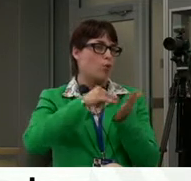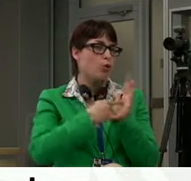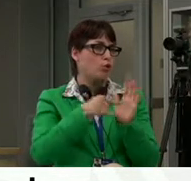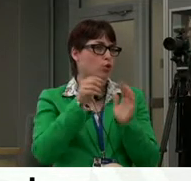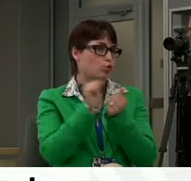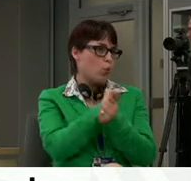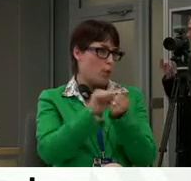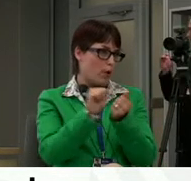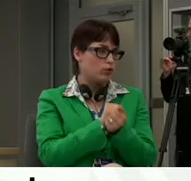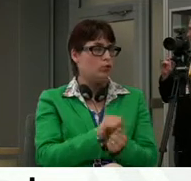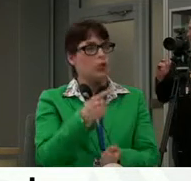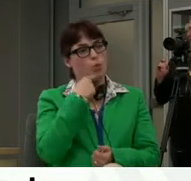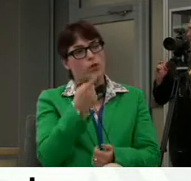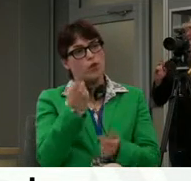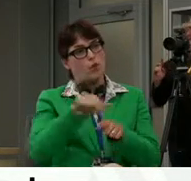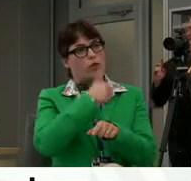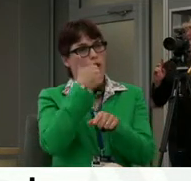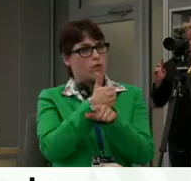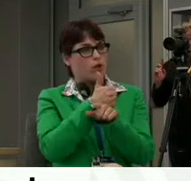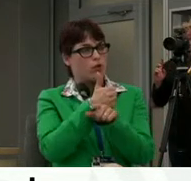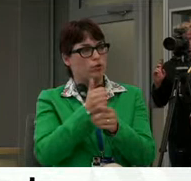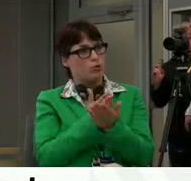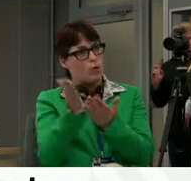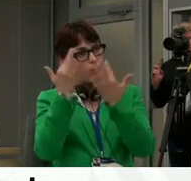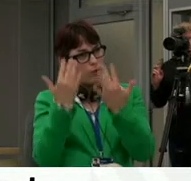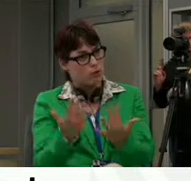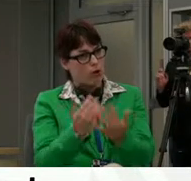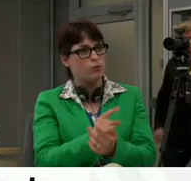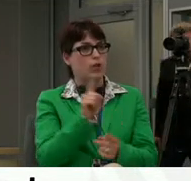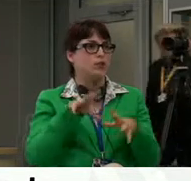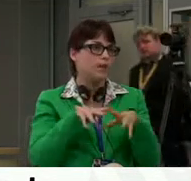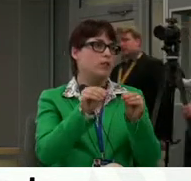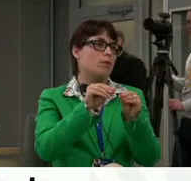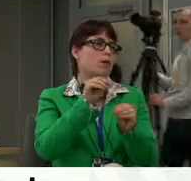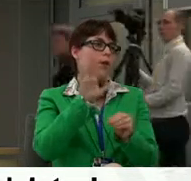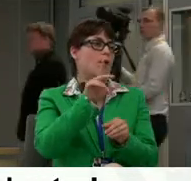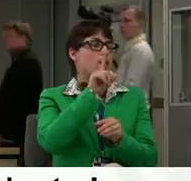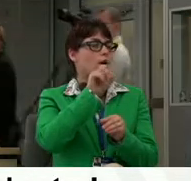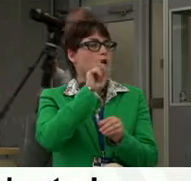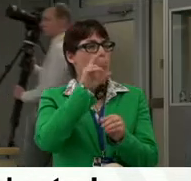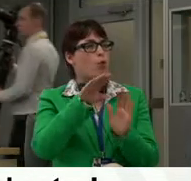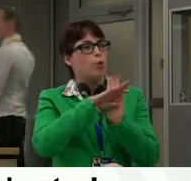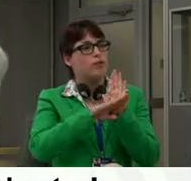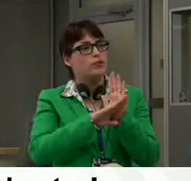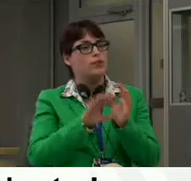several policy planning documents setting the priority areas and measures that have to be implemented